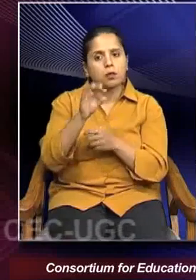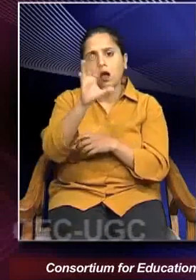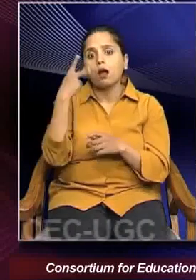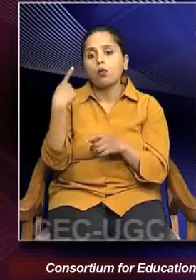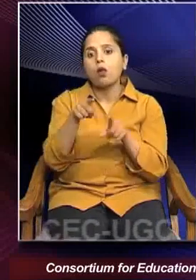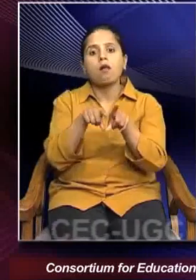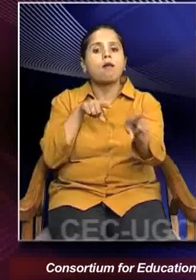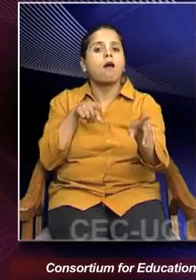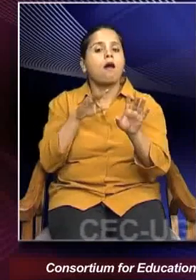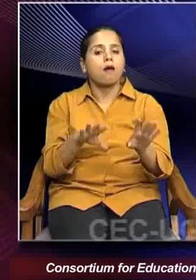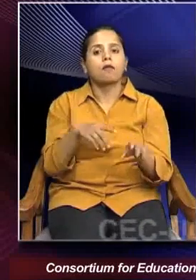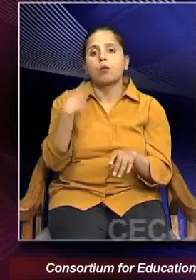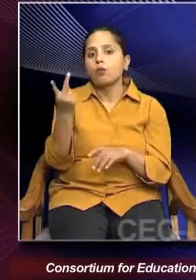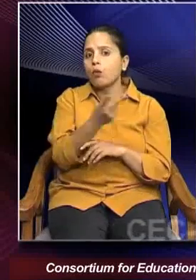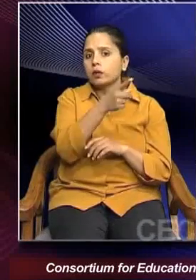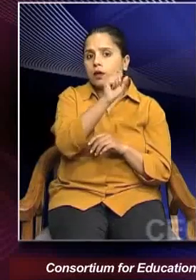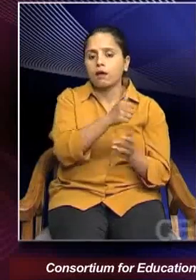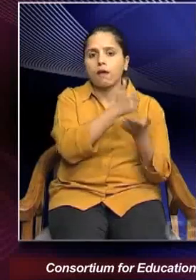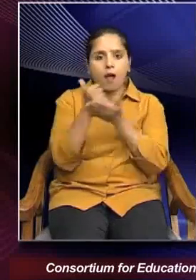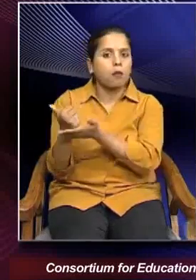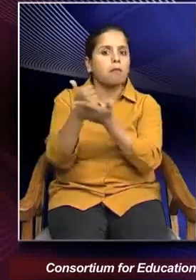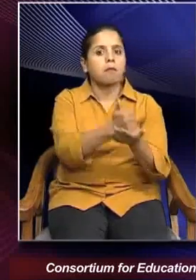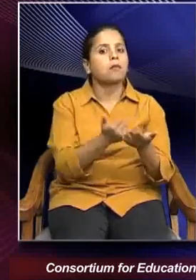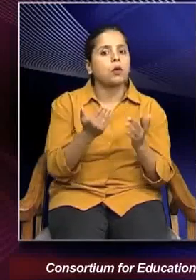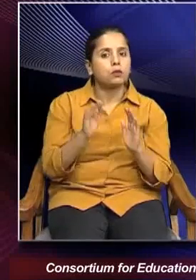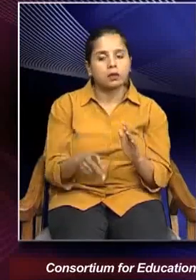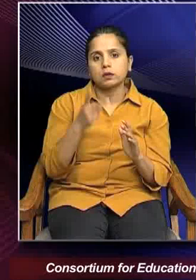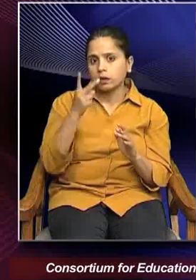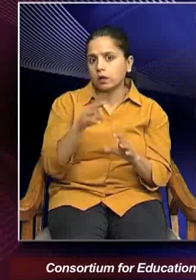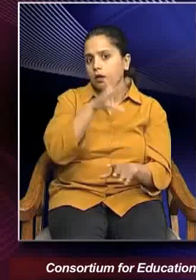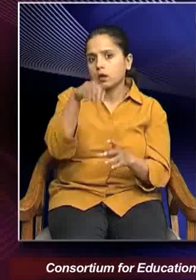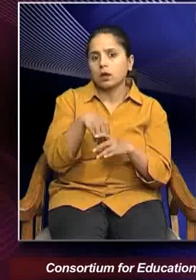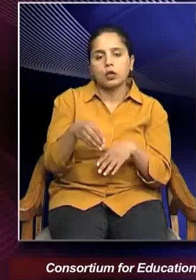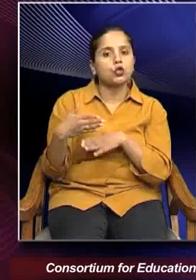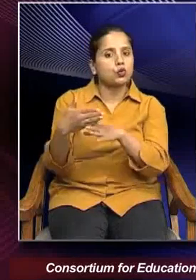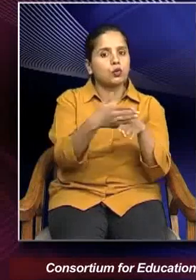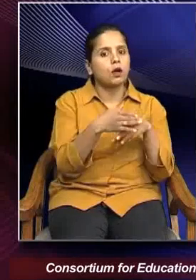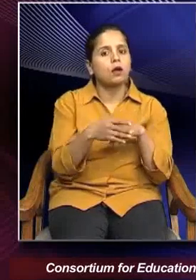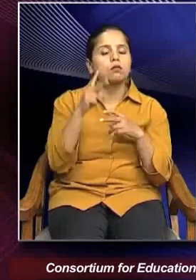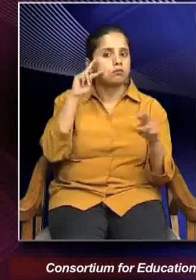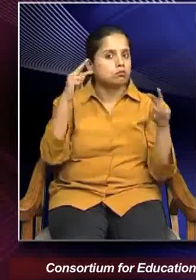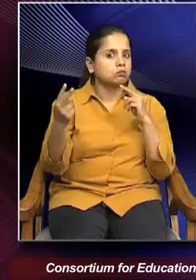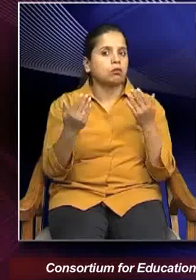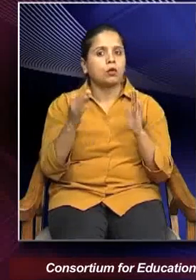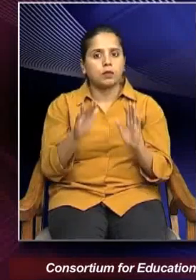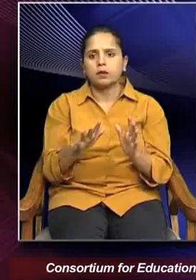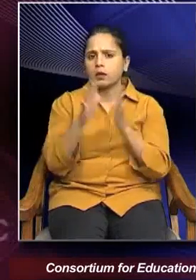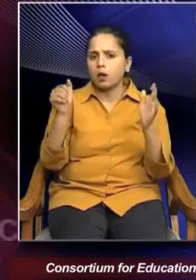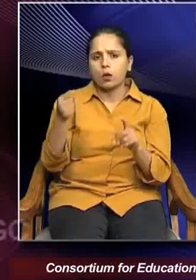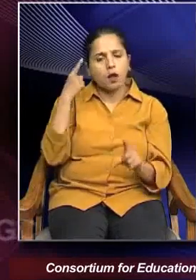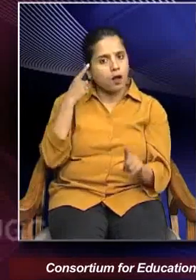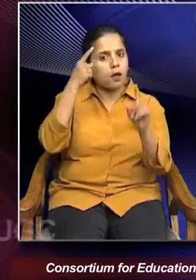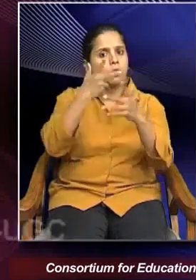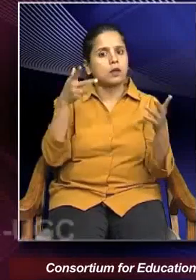behind, so that both can help each other to grow and contribute in this shared prosperity. And broadly, the agenda of